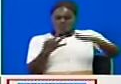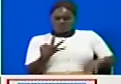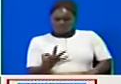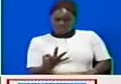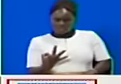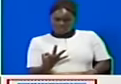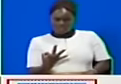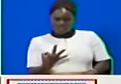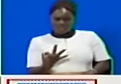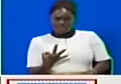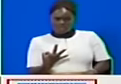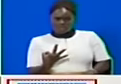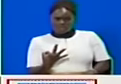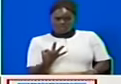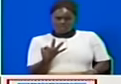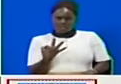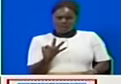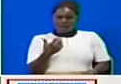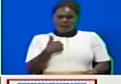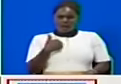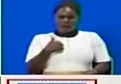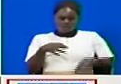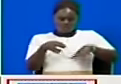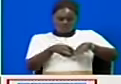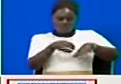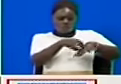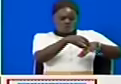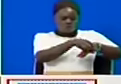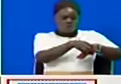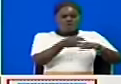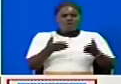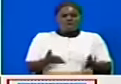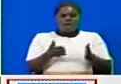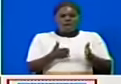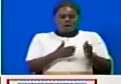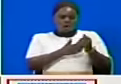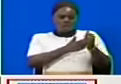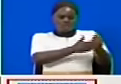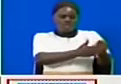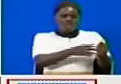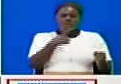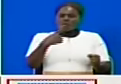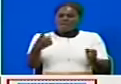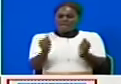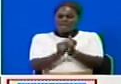the three candidates, we have Mike Mbuvi Sonko currently leading with